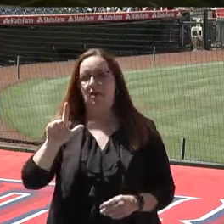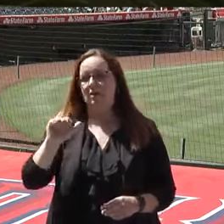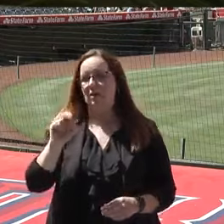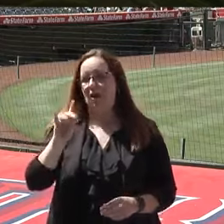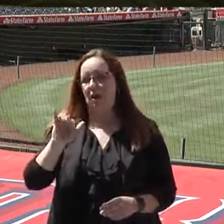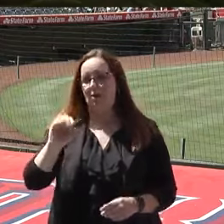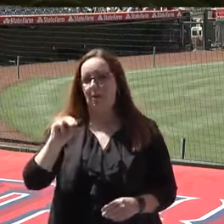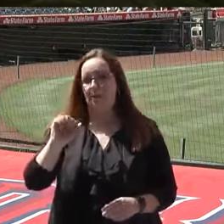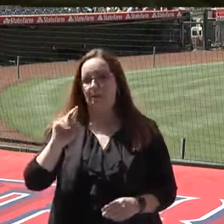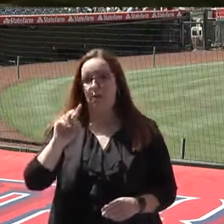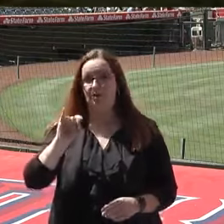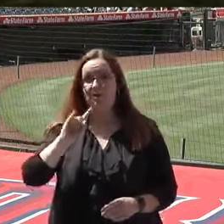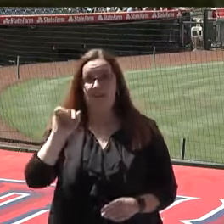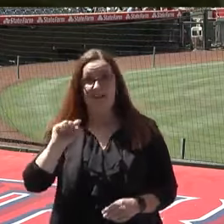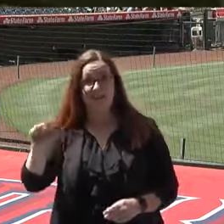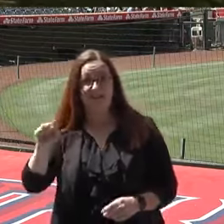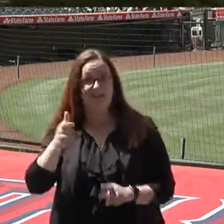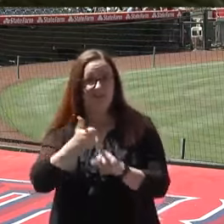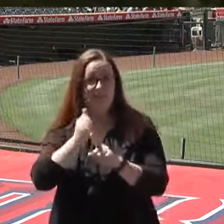Political Science.